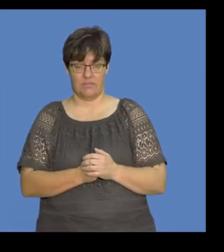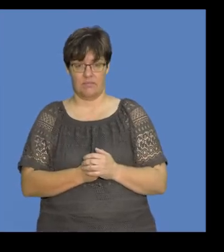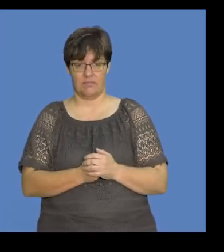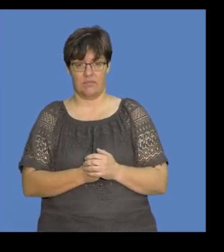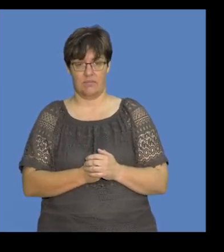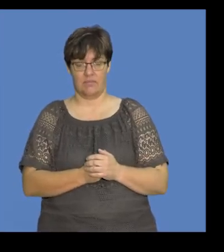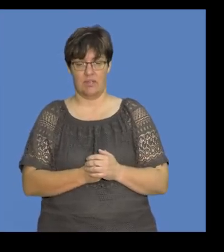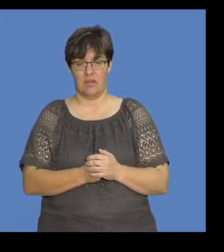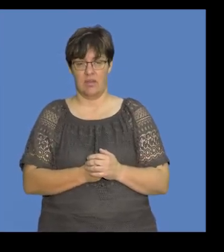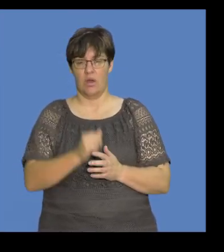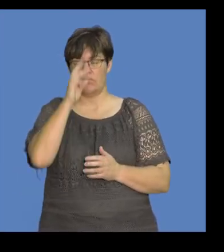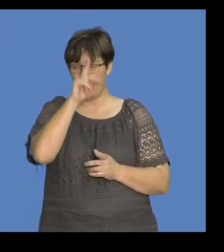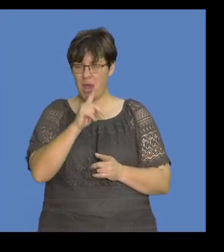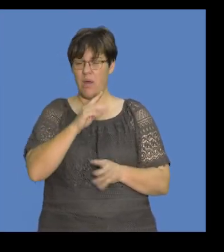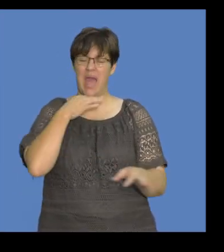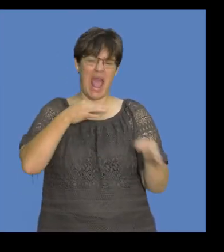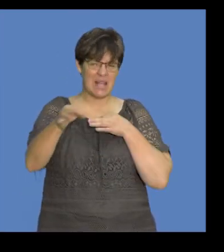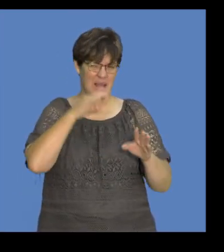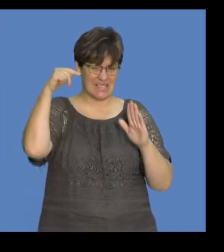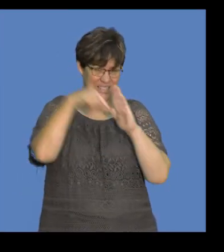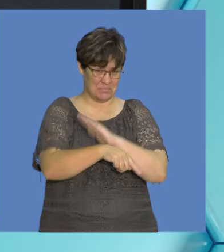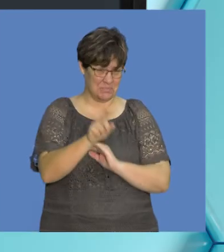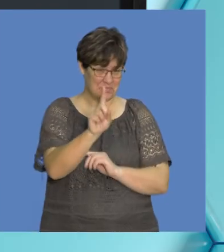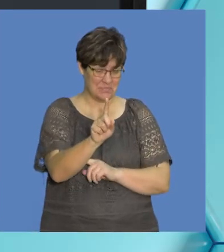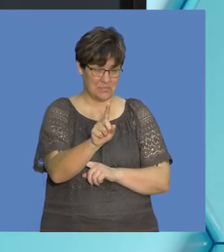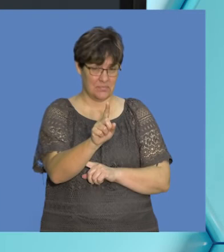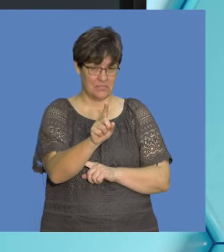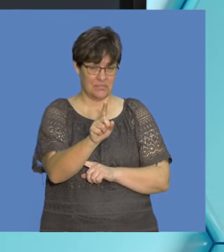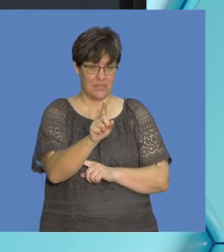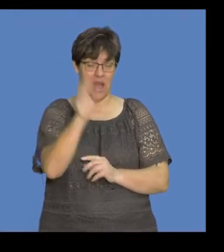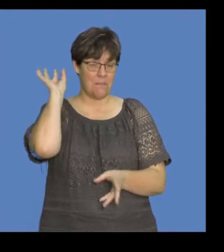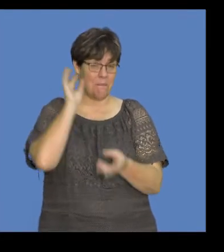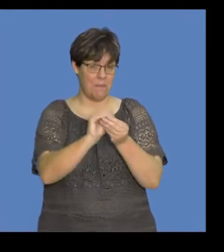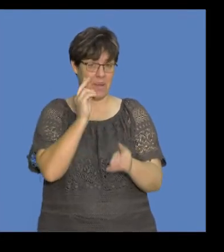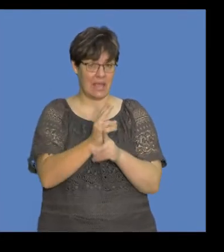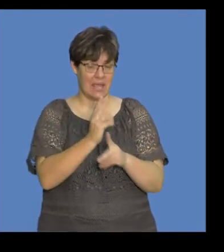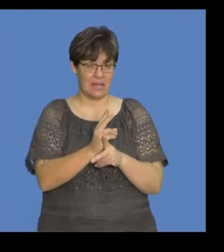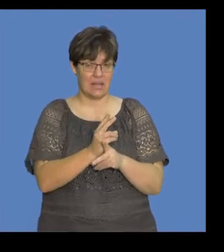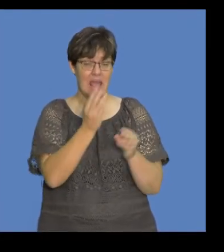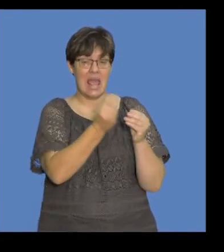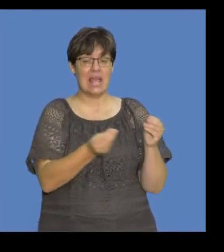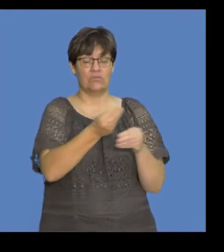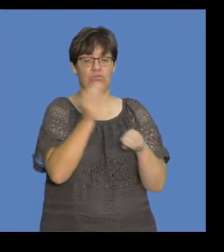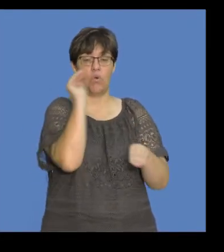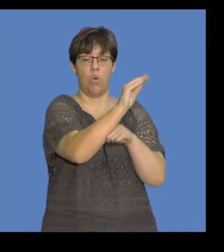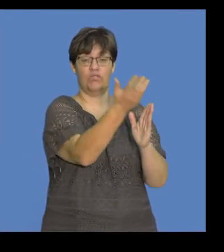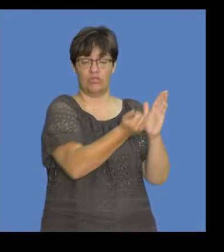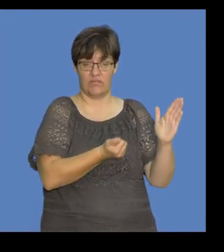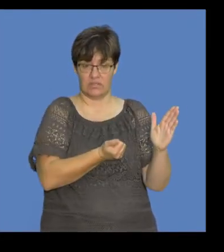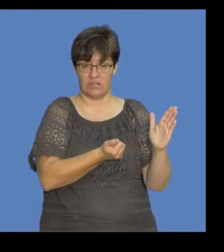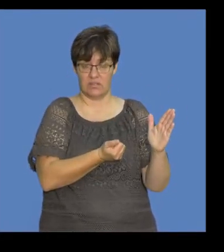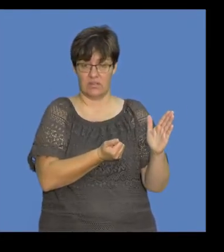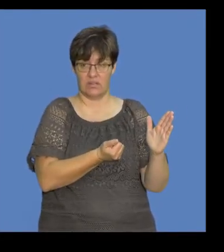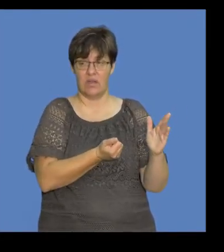Remember I spoke at length about this one here, right? Quick recap. Interest on overdraft, where is it